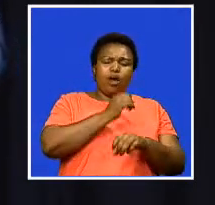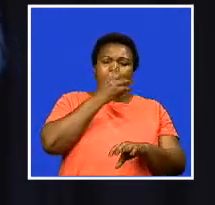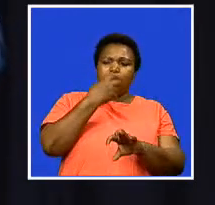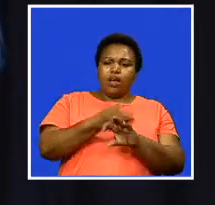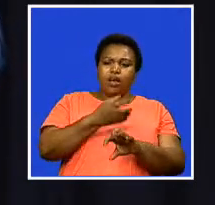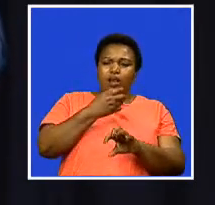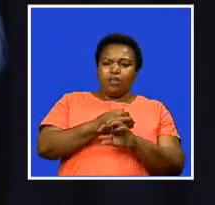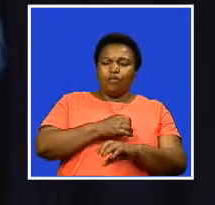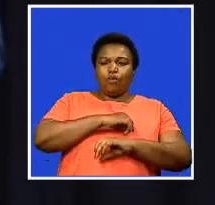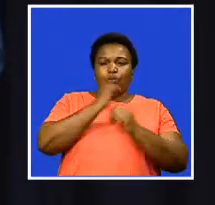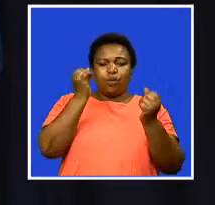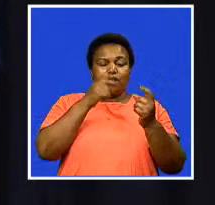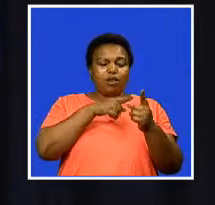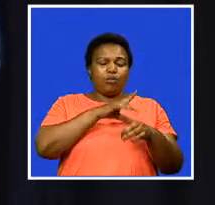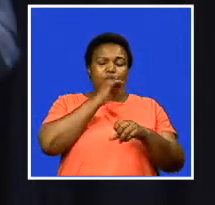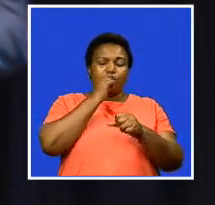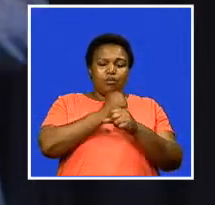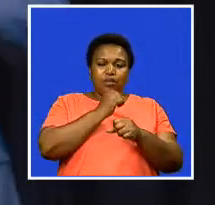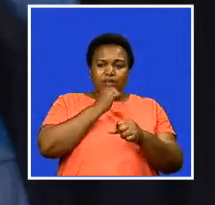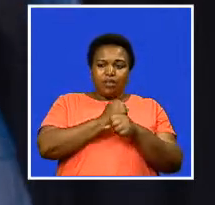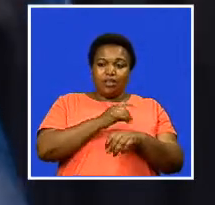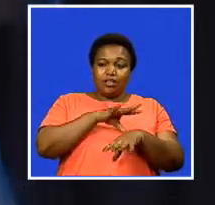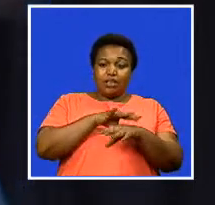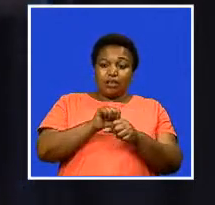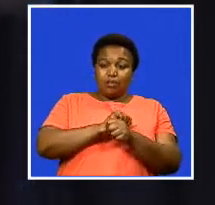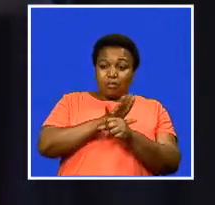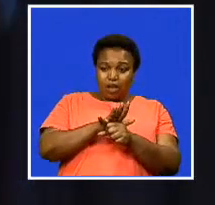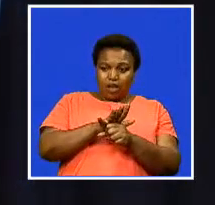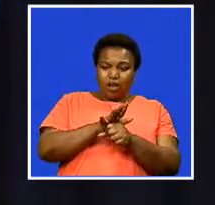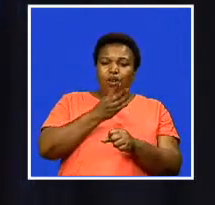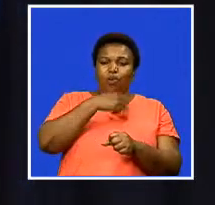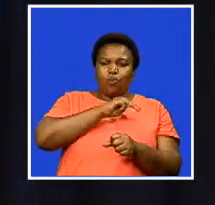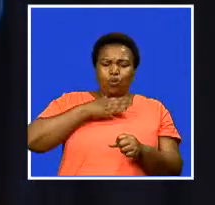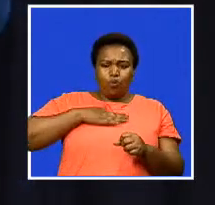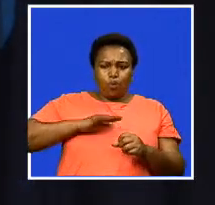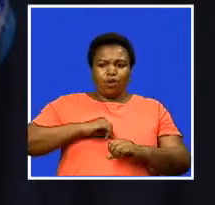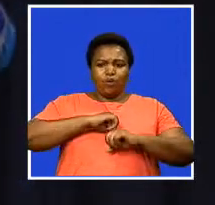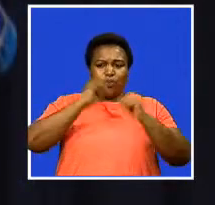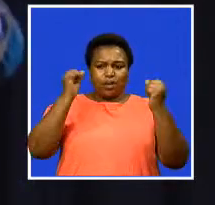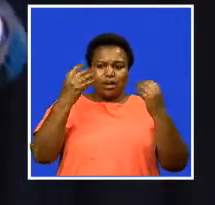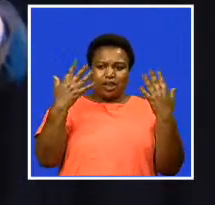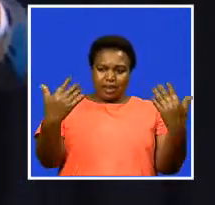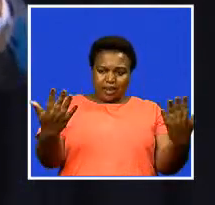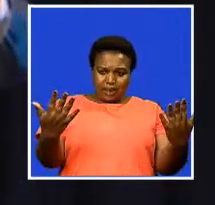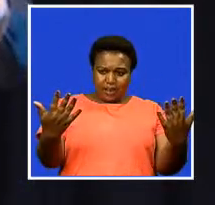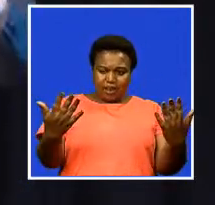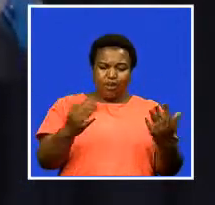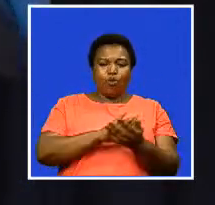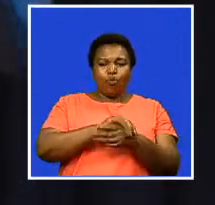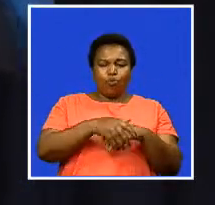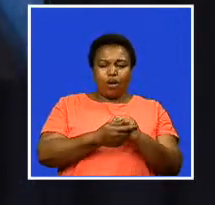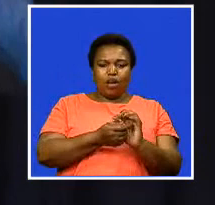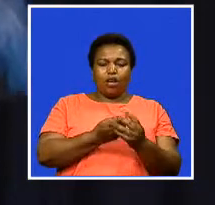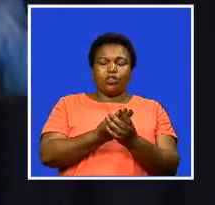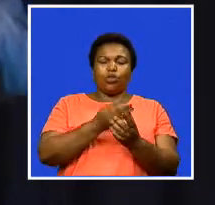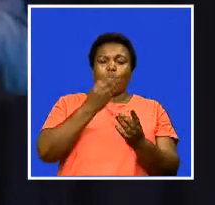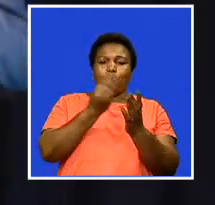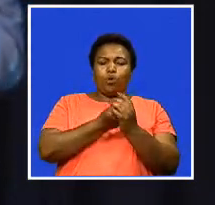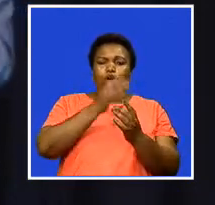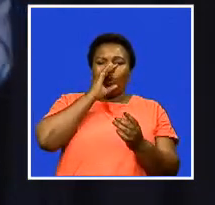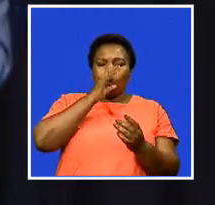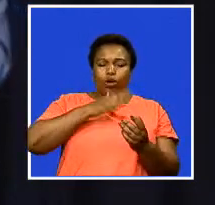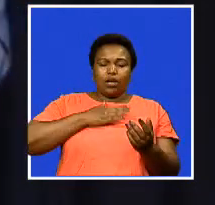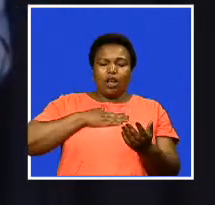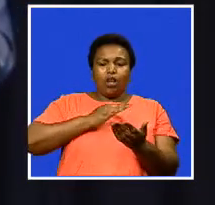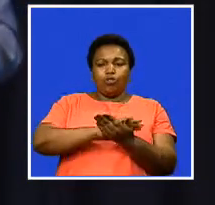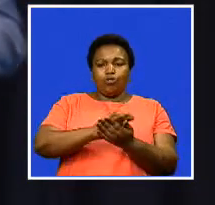lokuphumelela umkhuhlane ndunankulu sitimisele kunqoba sitageza tandla ngemanti nensipho